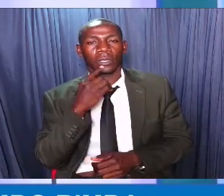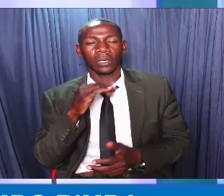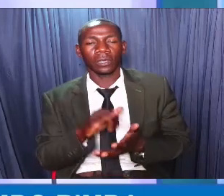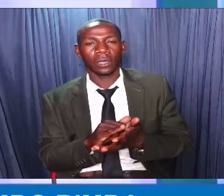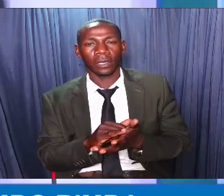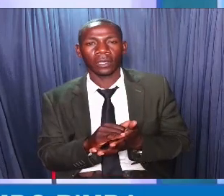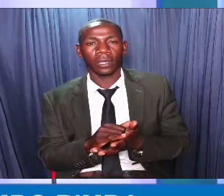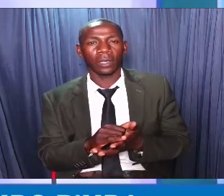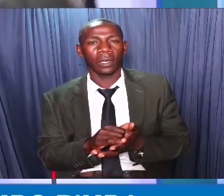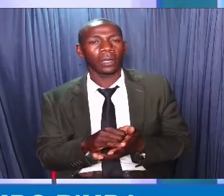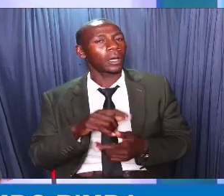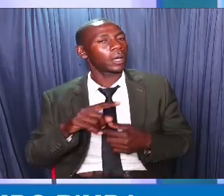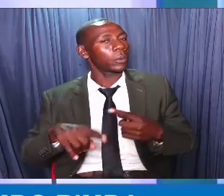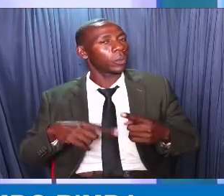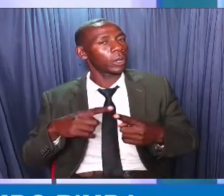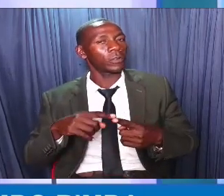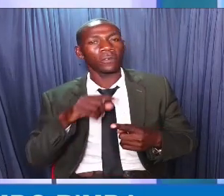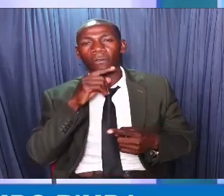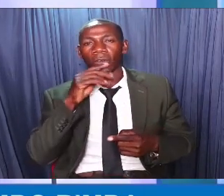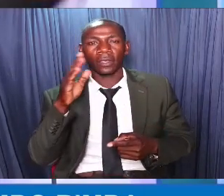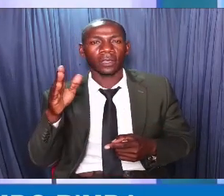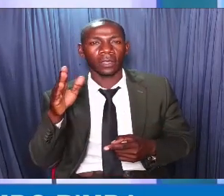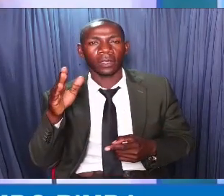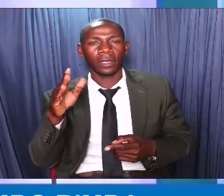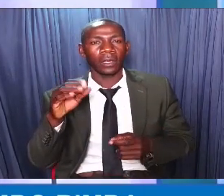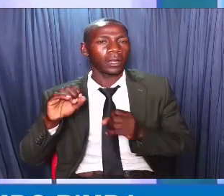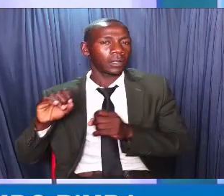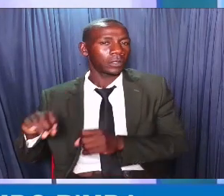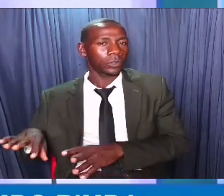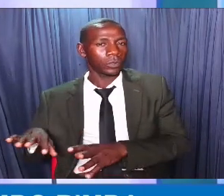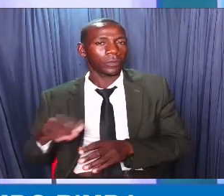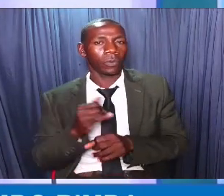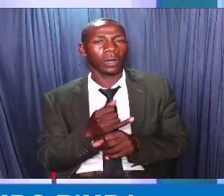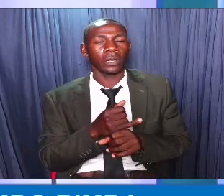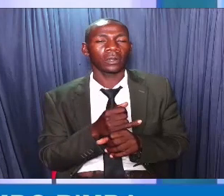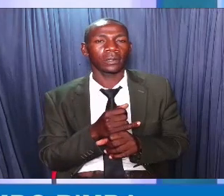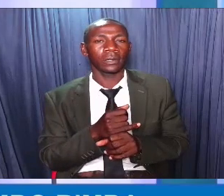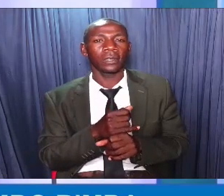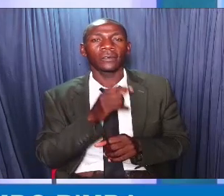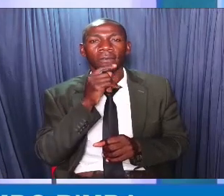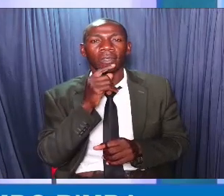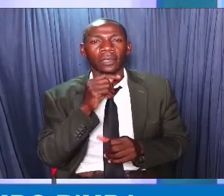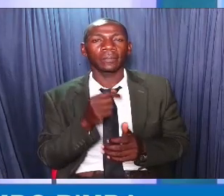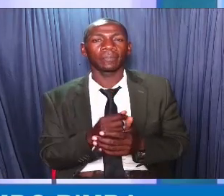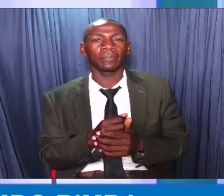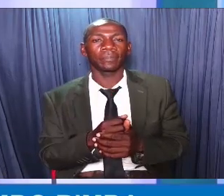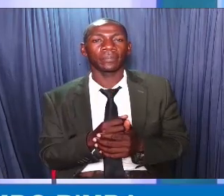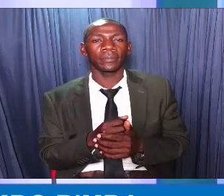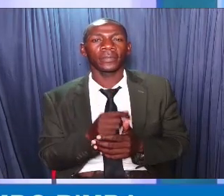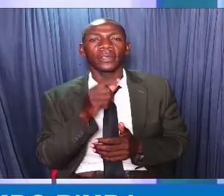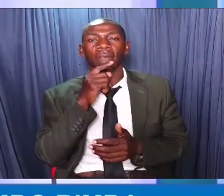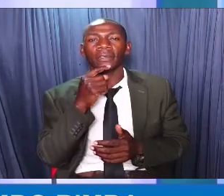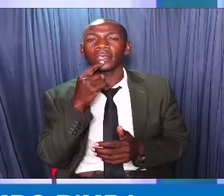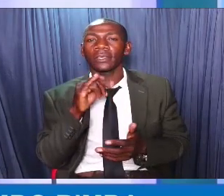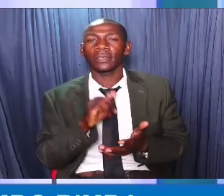Mimi nilifunga safari kwenda kwa babangu. I packed and left my father. Mimi nimeacha kazi. I forsaken my work. Baba. Father. Baba